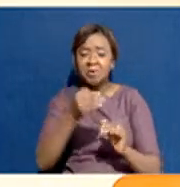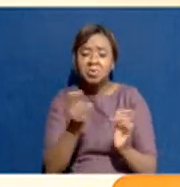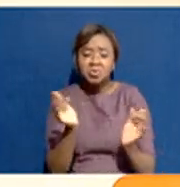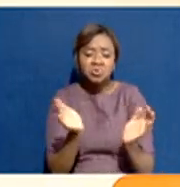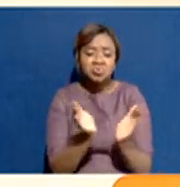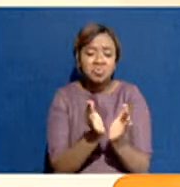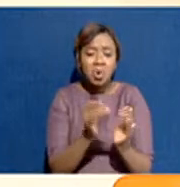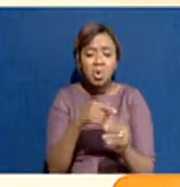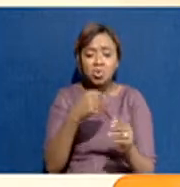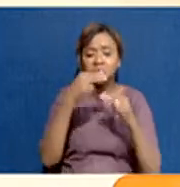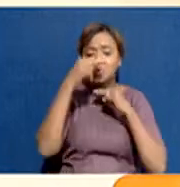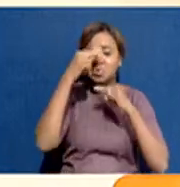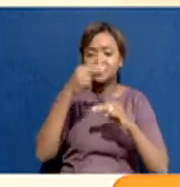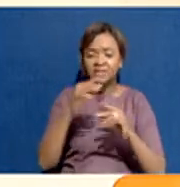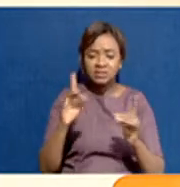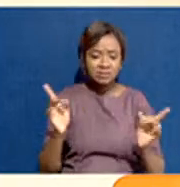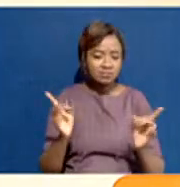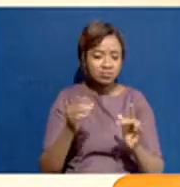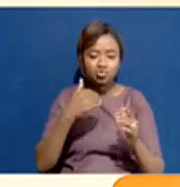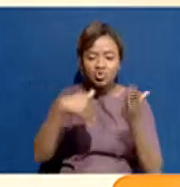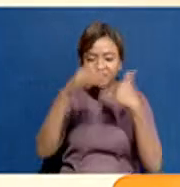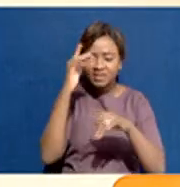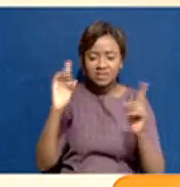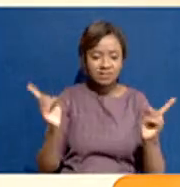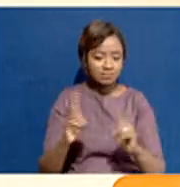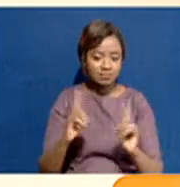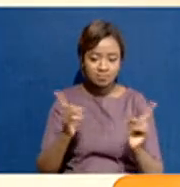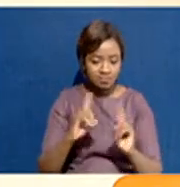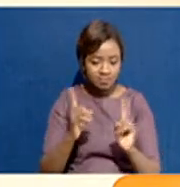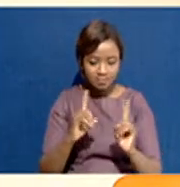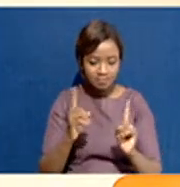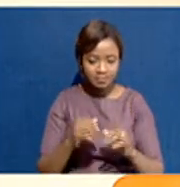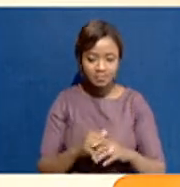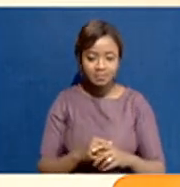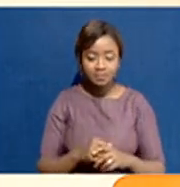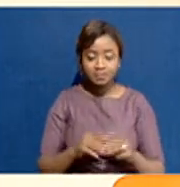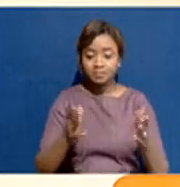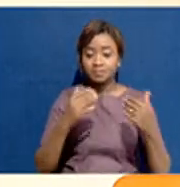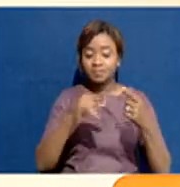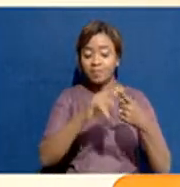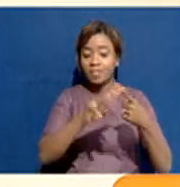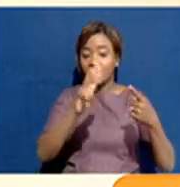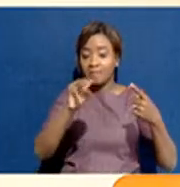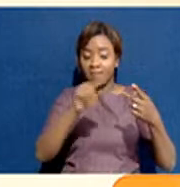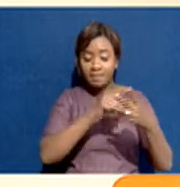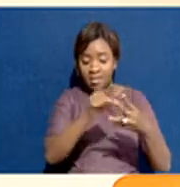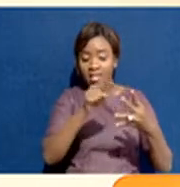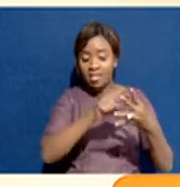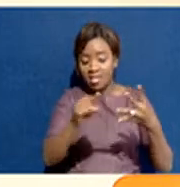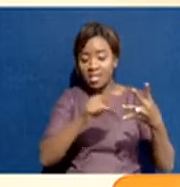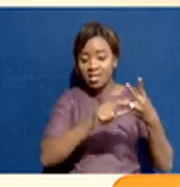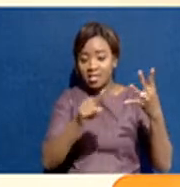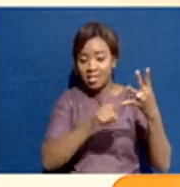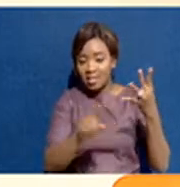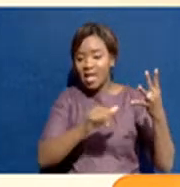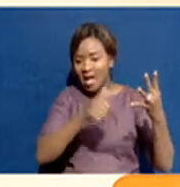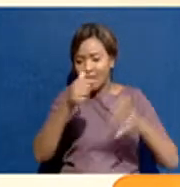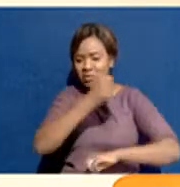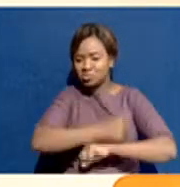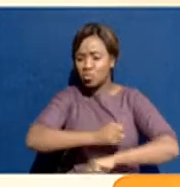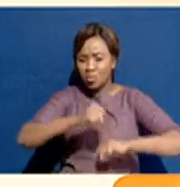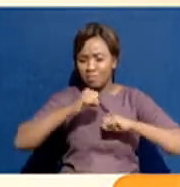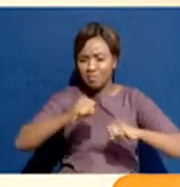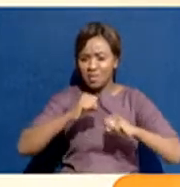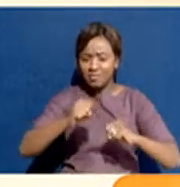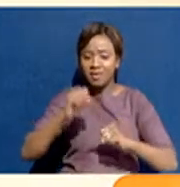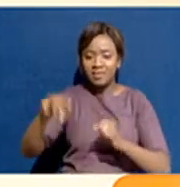facility just to excite local passions. Mangu, Alliance, and other great schools located along